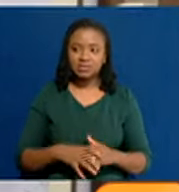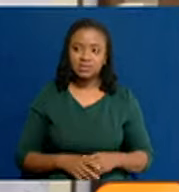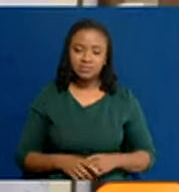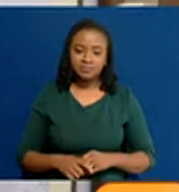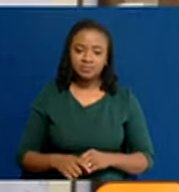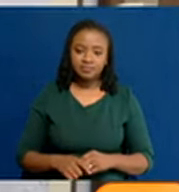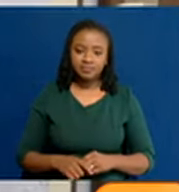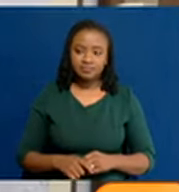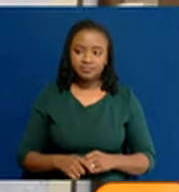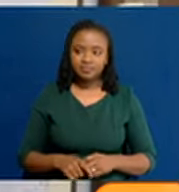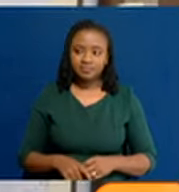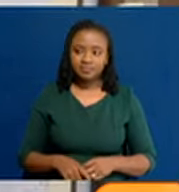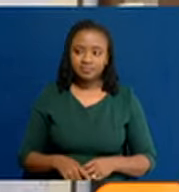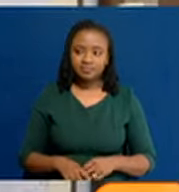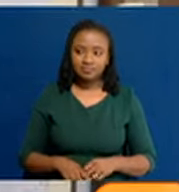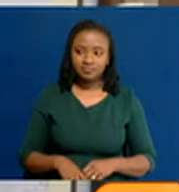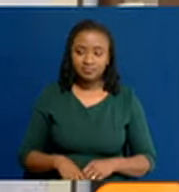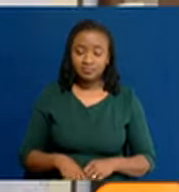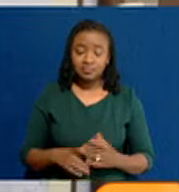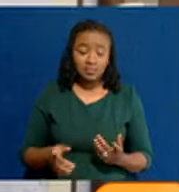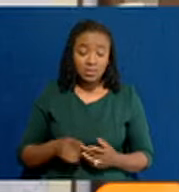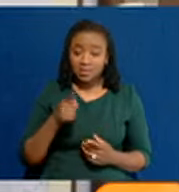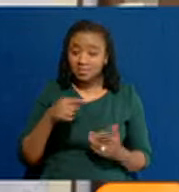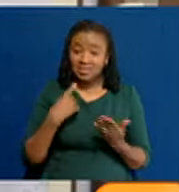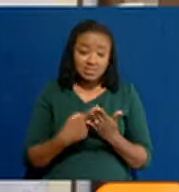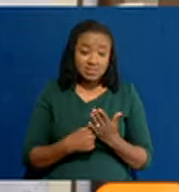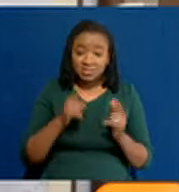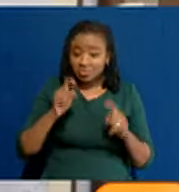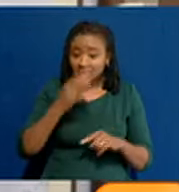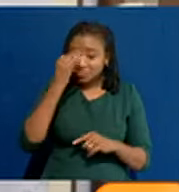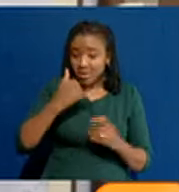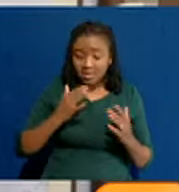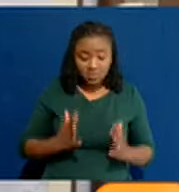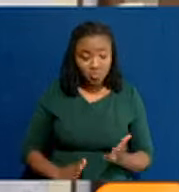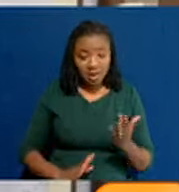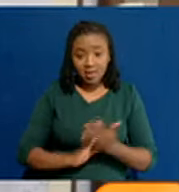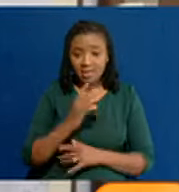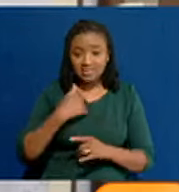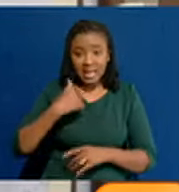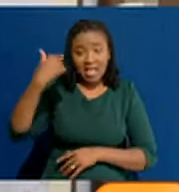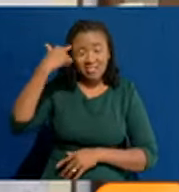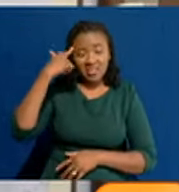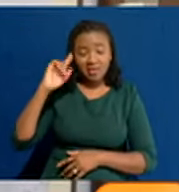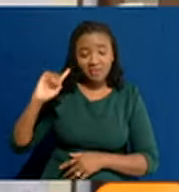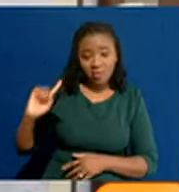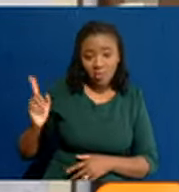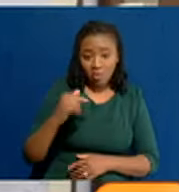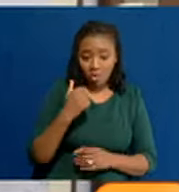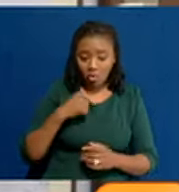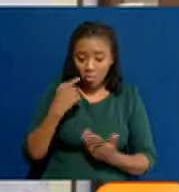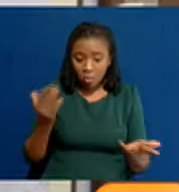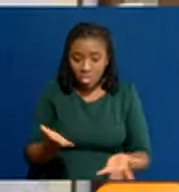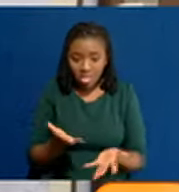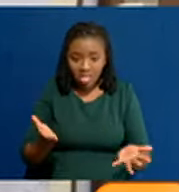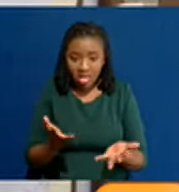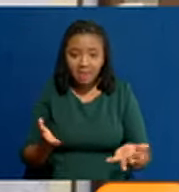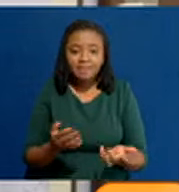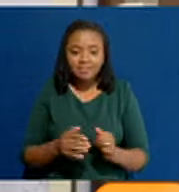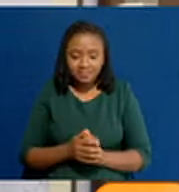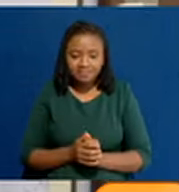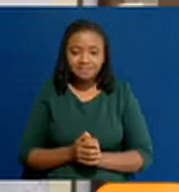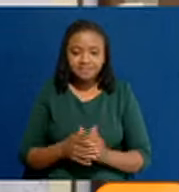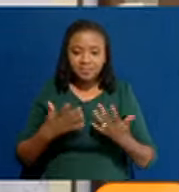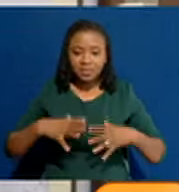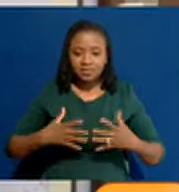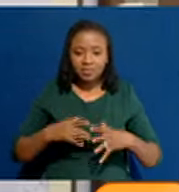cannot ignore the death penalty conversation because it violates human rights. I think for all of us here who are justice sector actors or